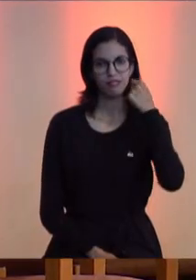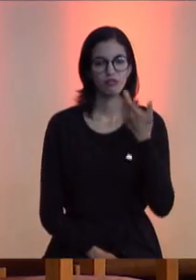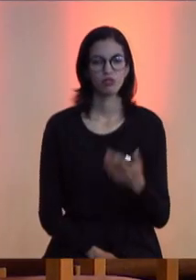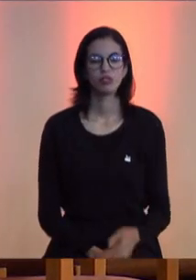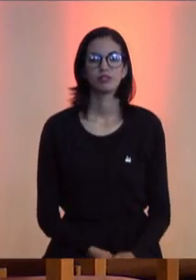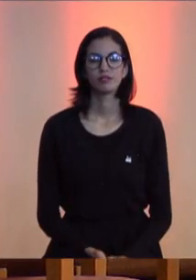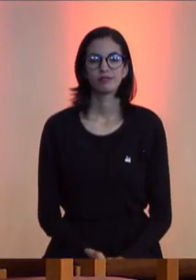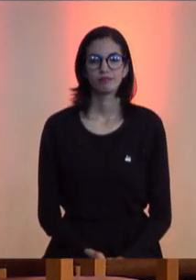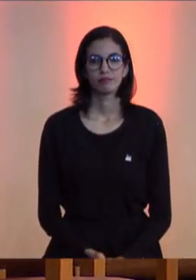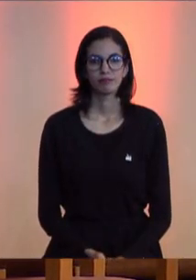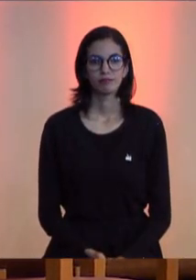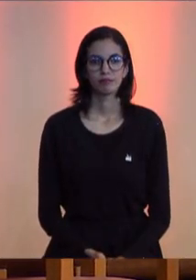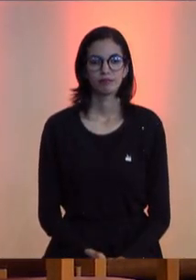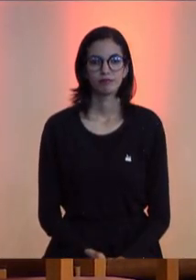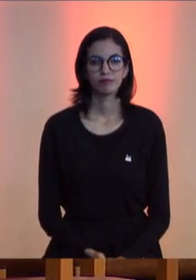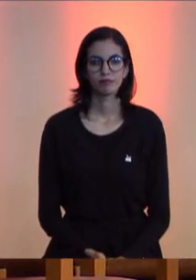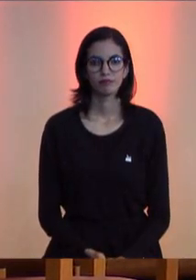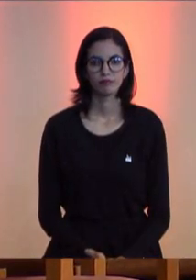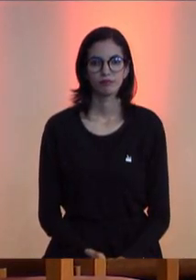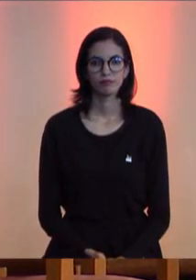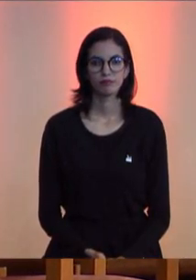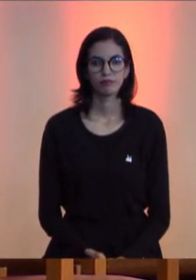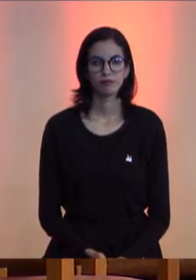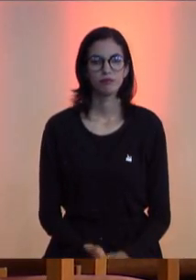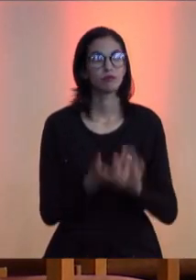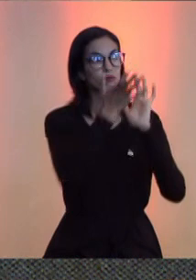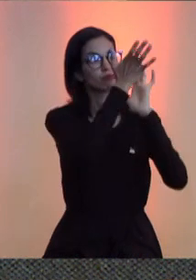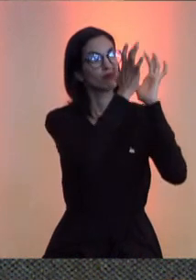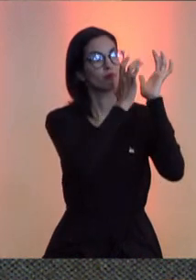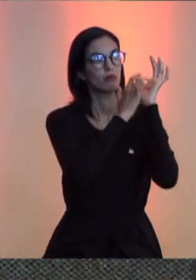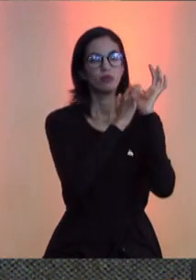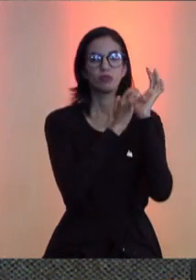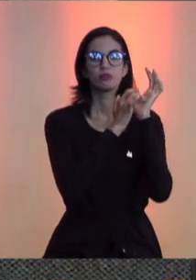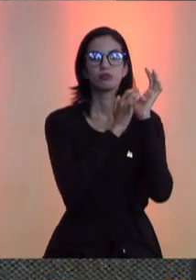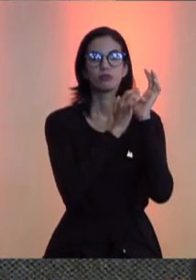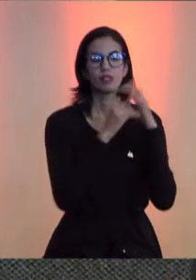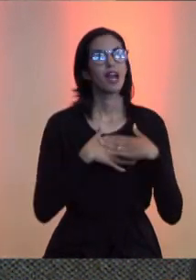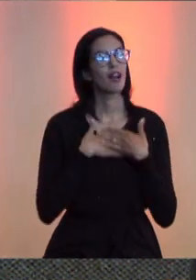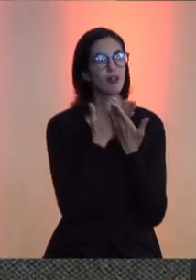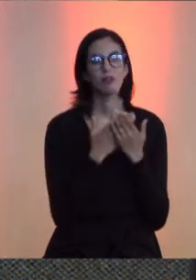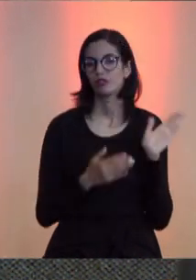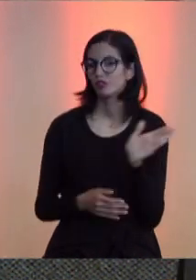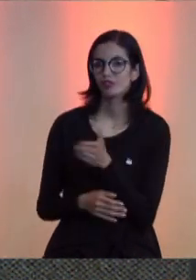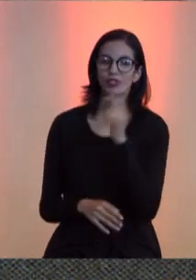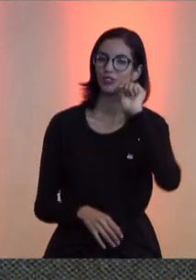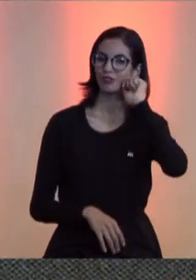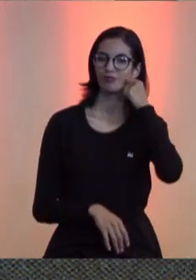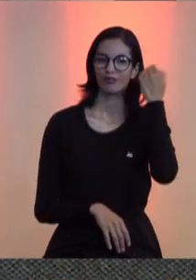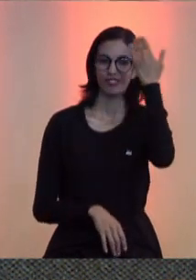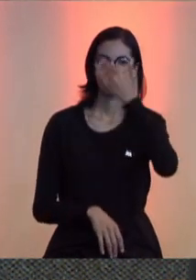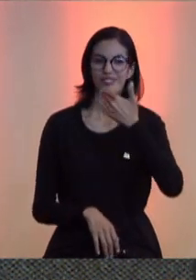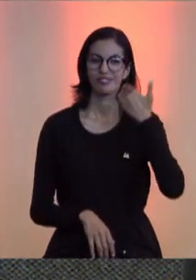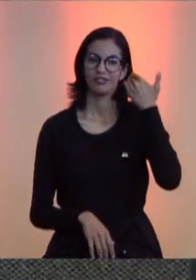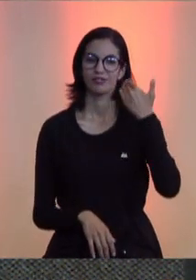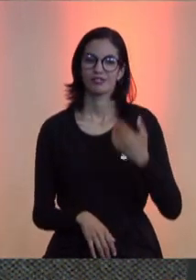Jesus Christ, you become handsome. Cuando amas a Jesucristo, te vuelves atractivo. If you don't have Jesus in